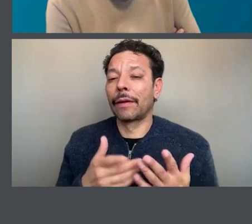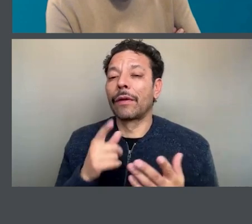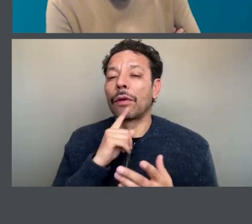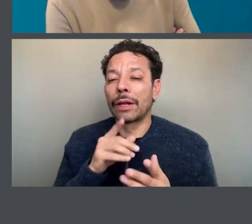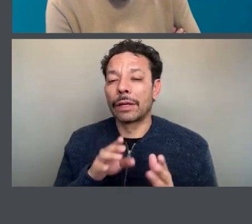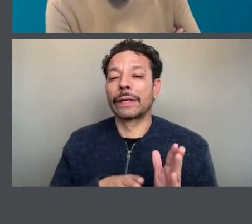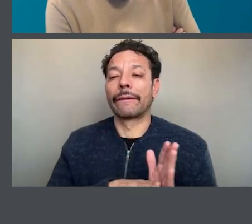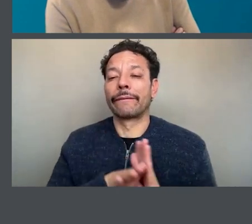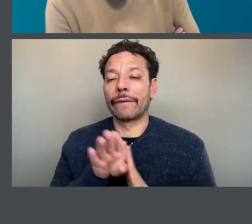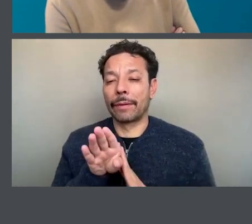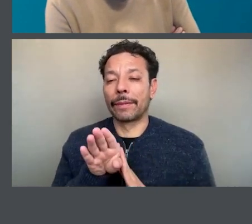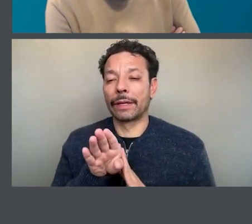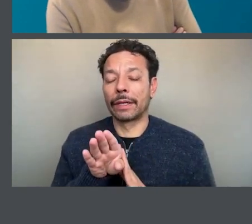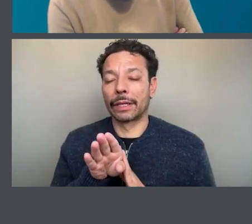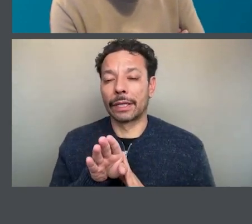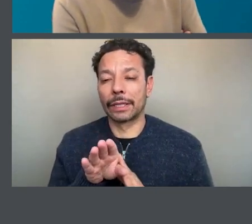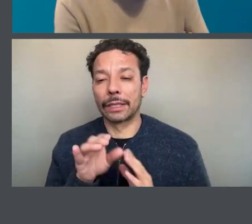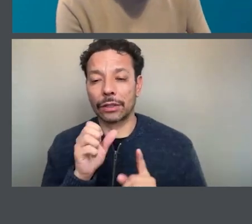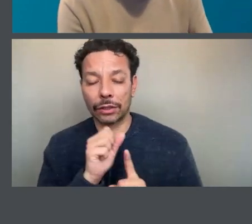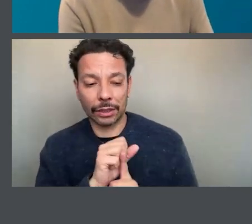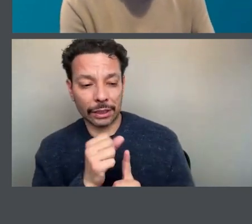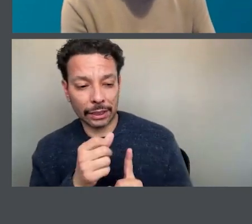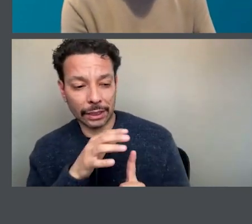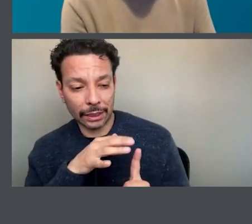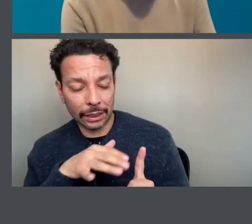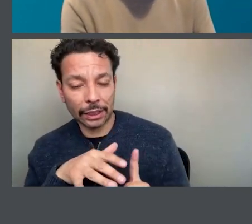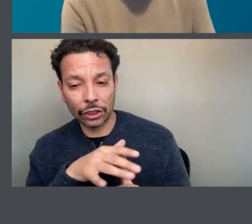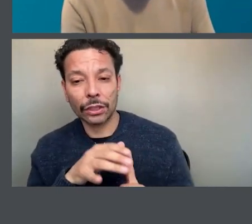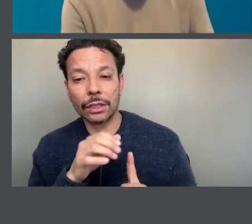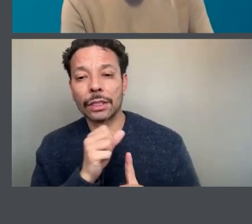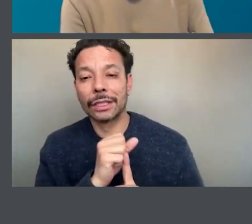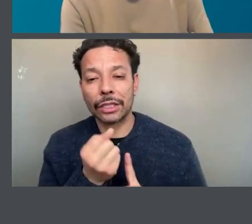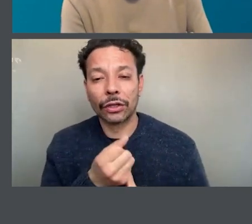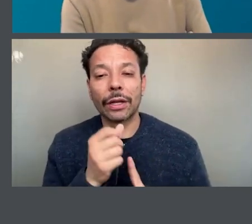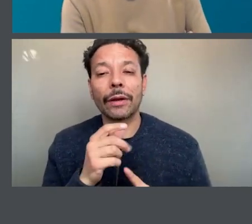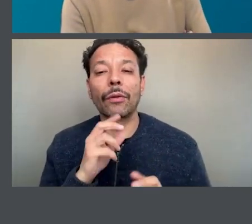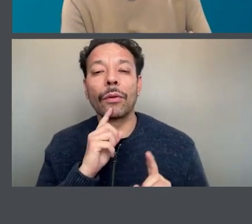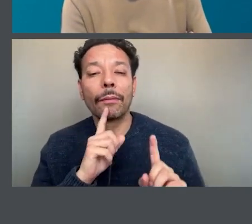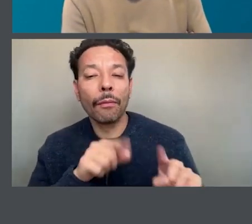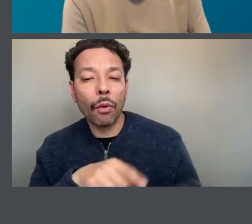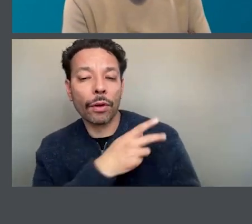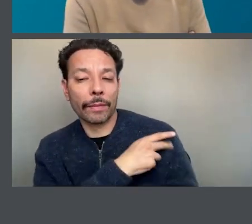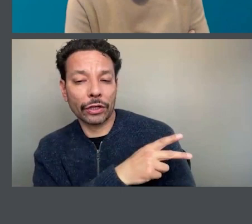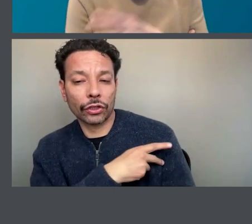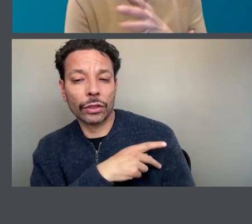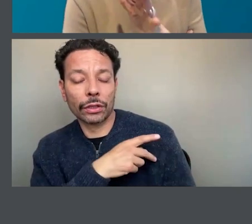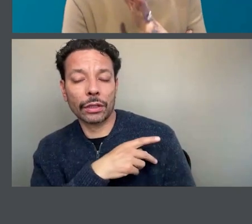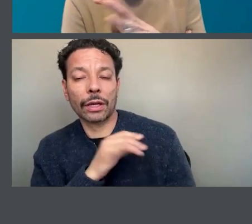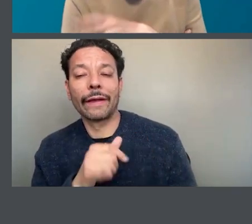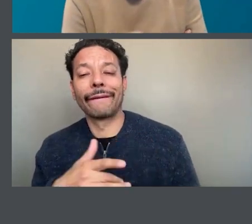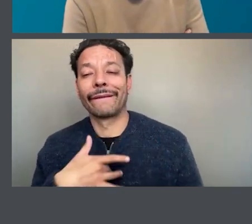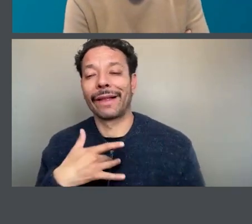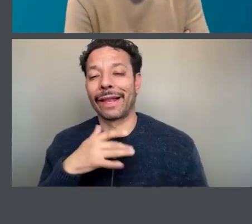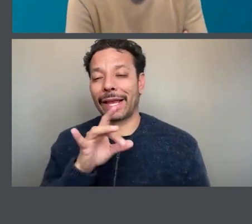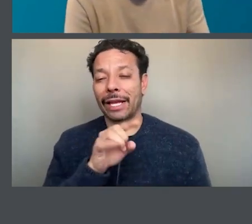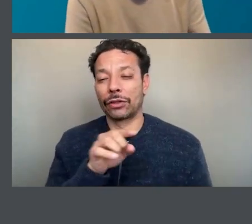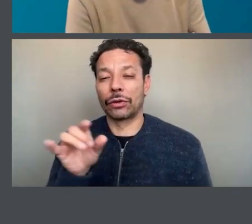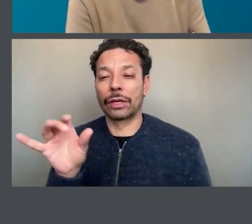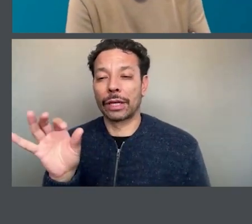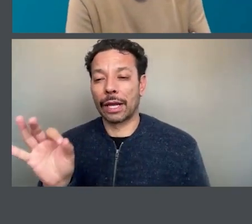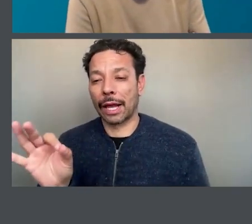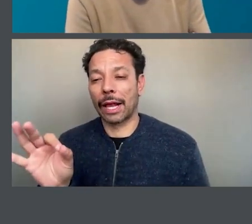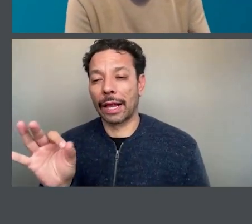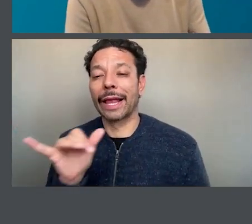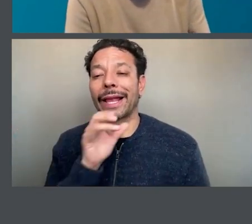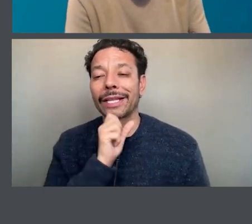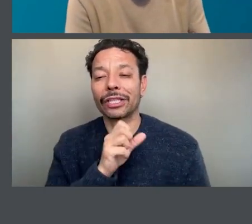very much into development of condition-specific patient-reported outcomes and they felt that 8 to 9 is kind